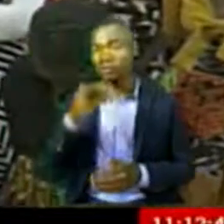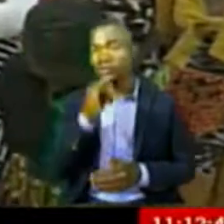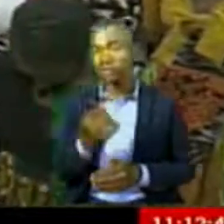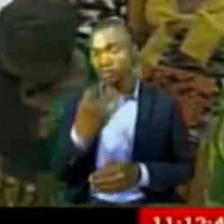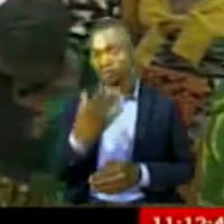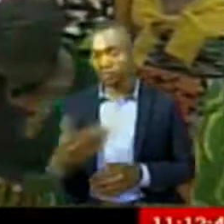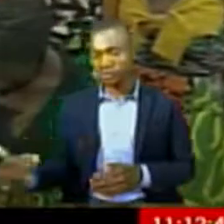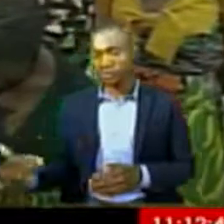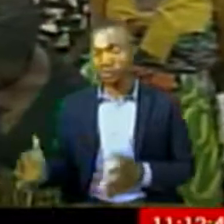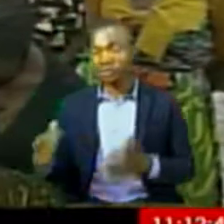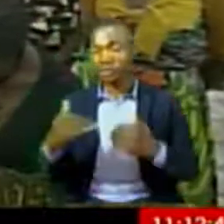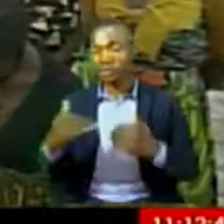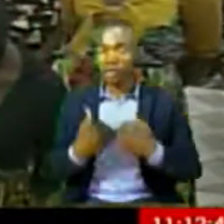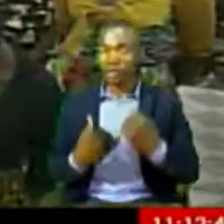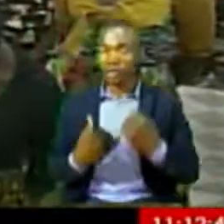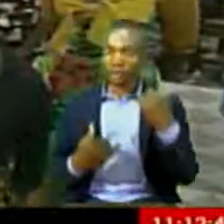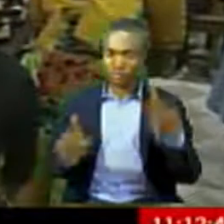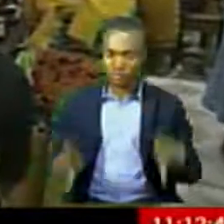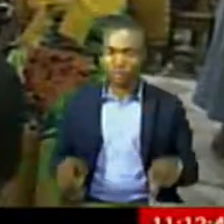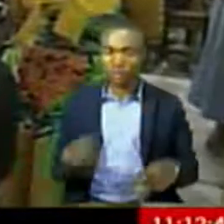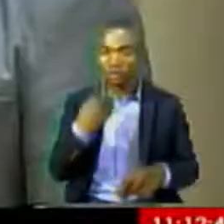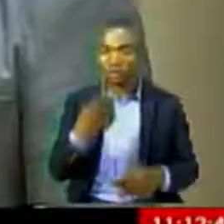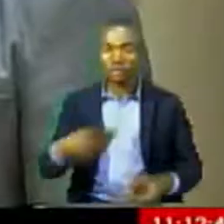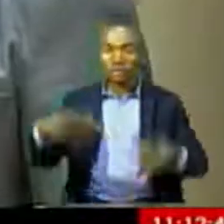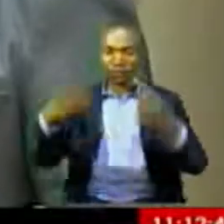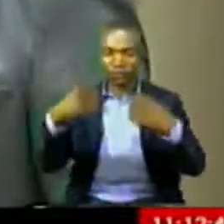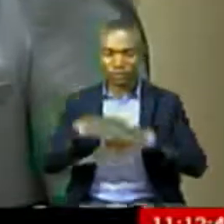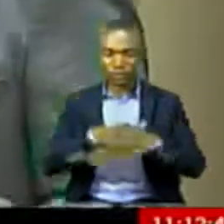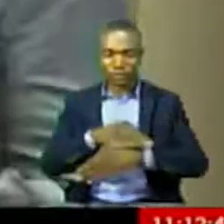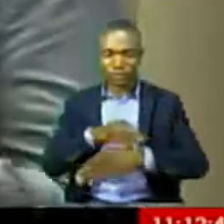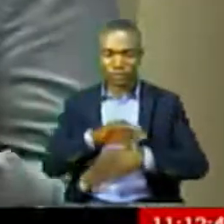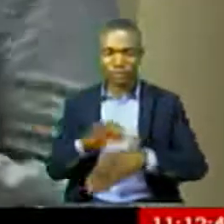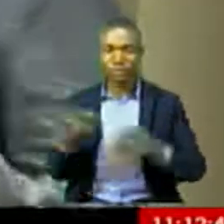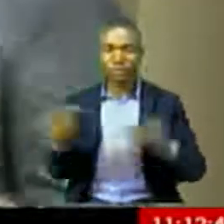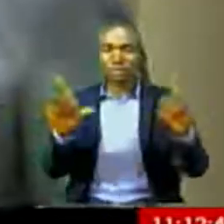don't. There is somebody who can forgive you.